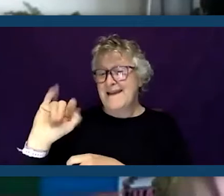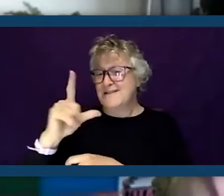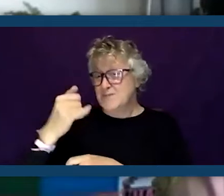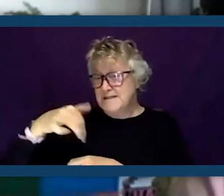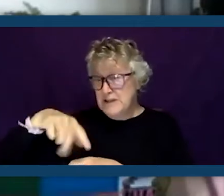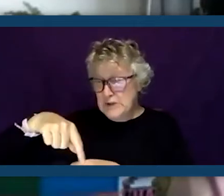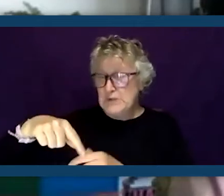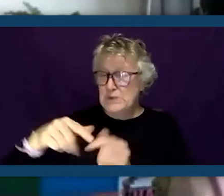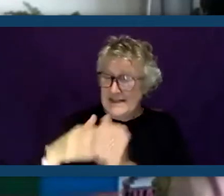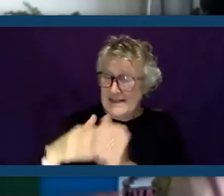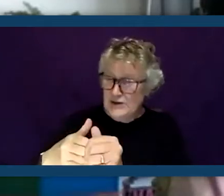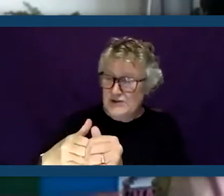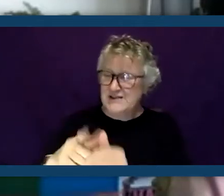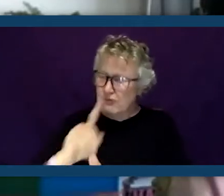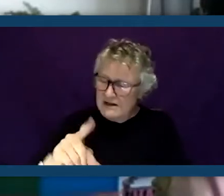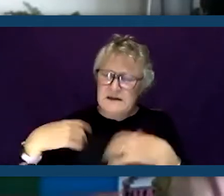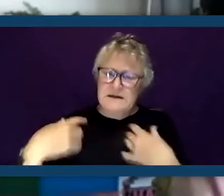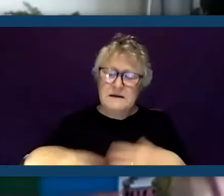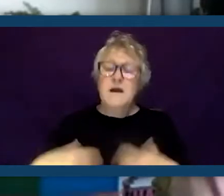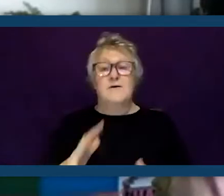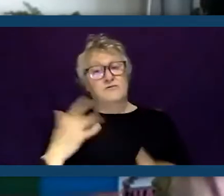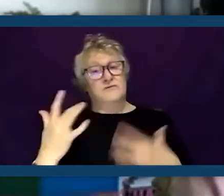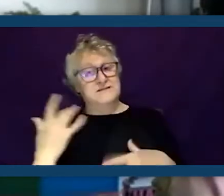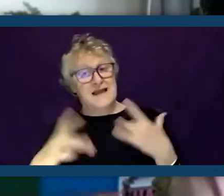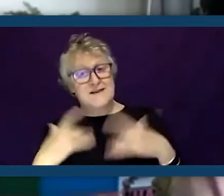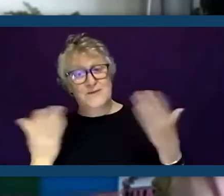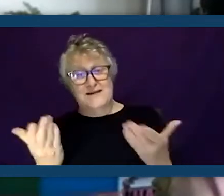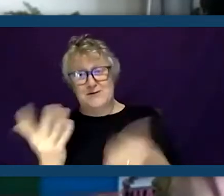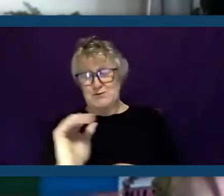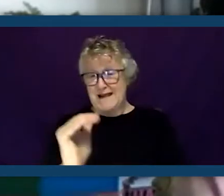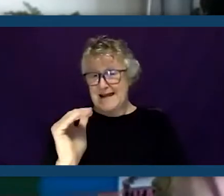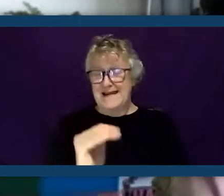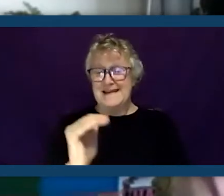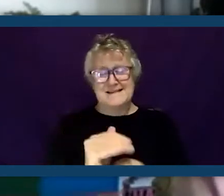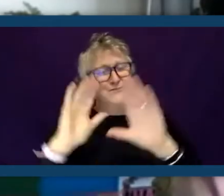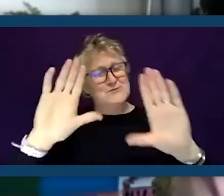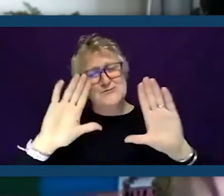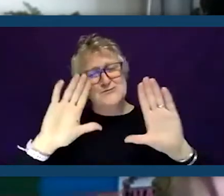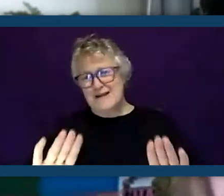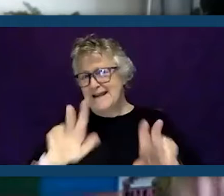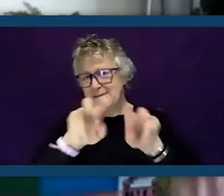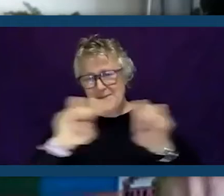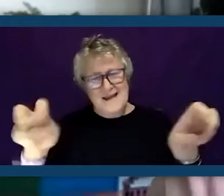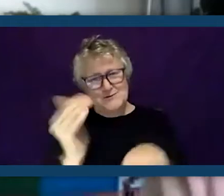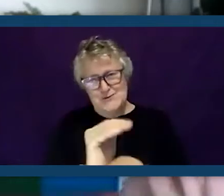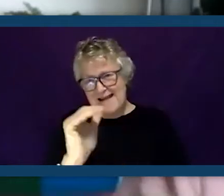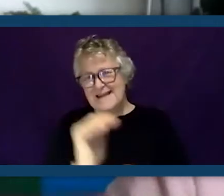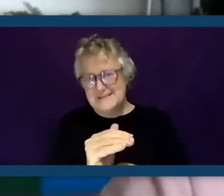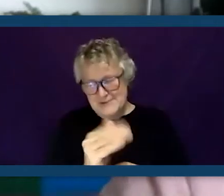pipeline for folks. So, I'm excited to be here with such a great, esteemed panelists here on this